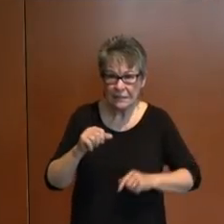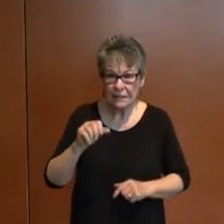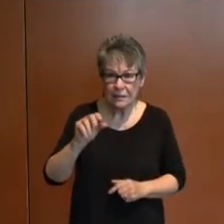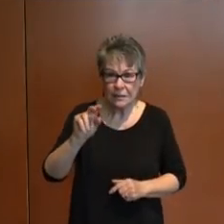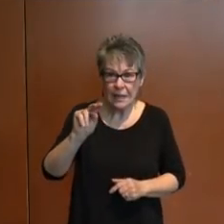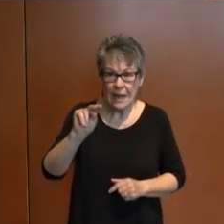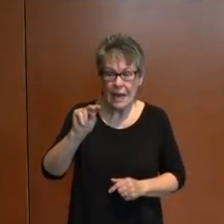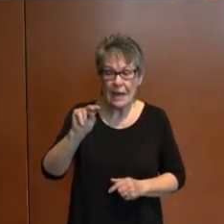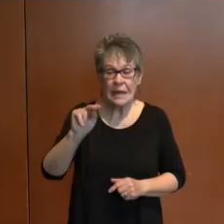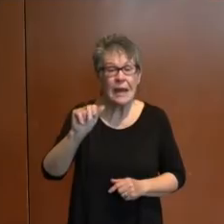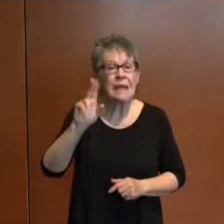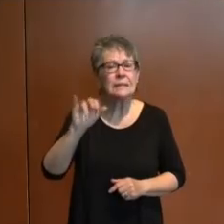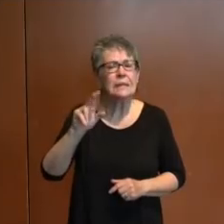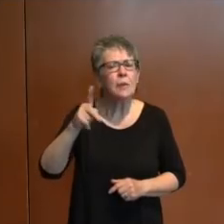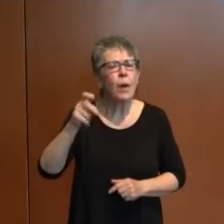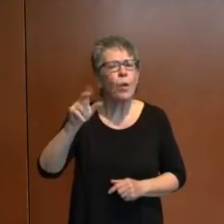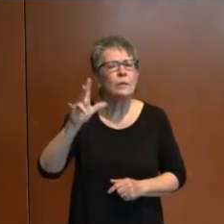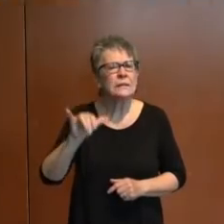Speaker Pelosi.